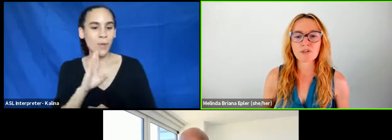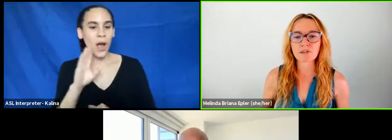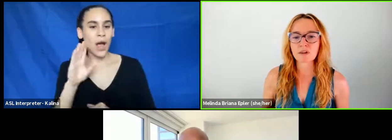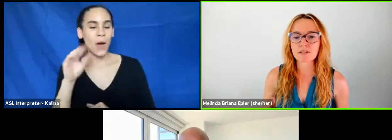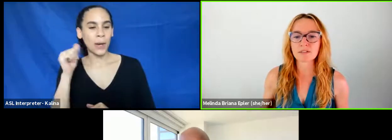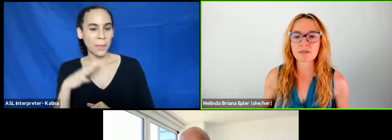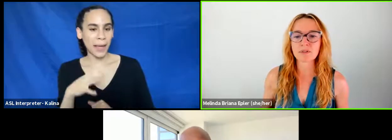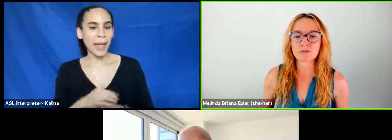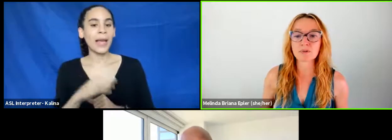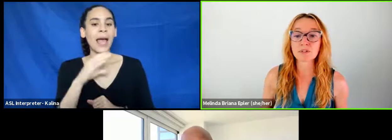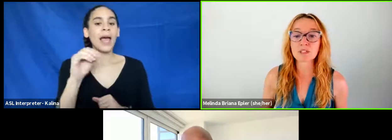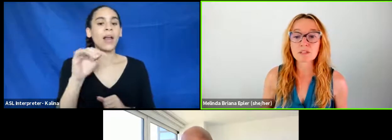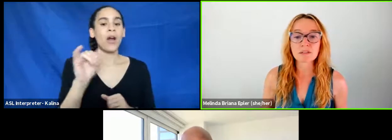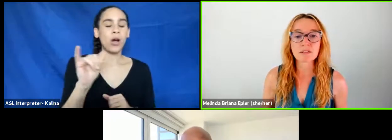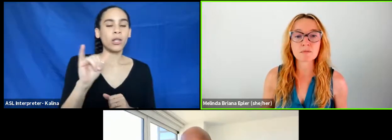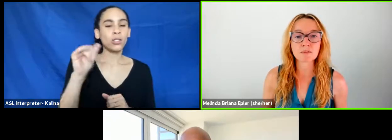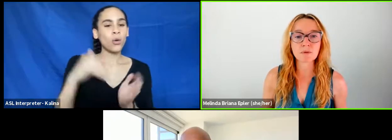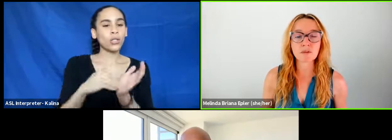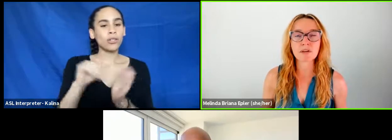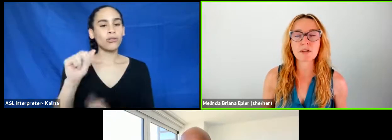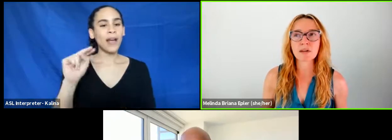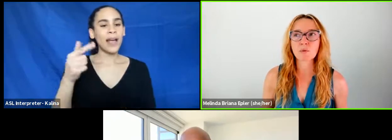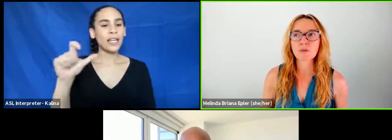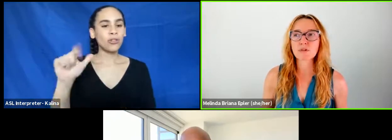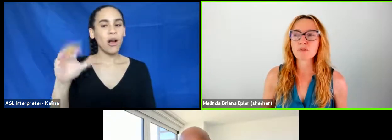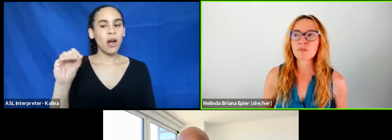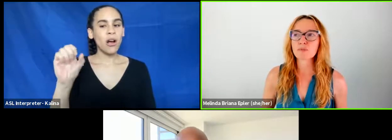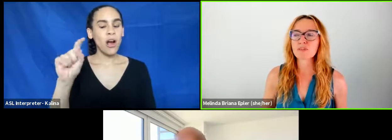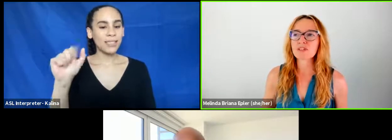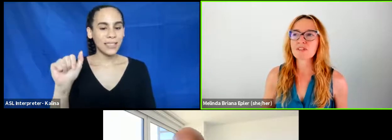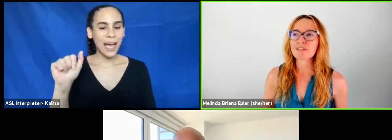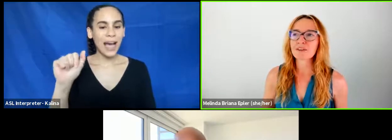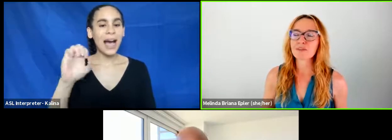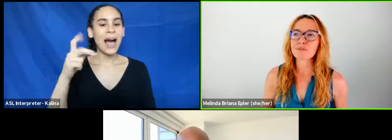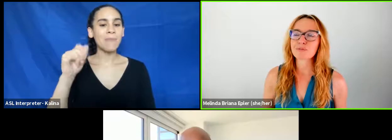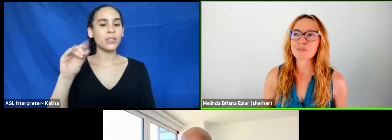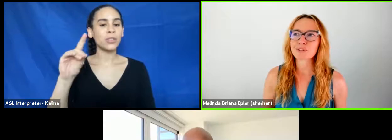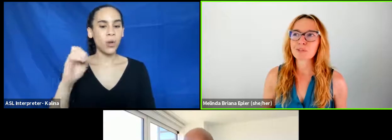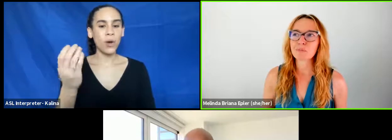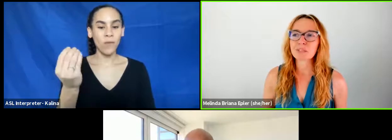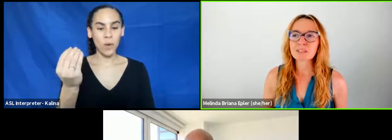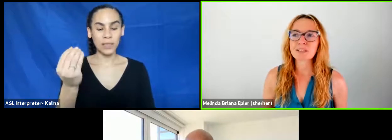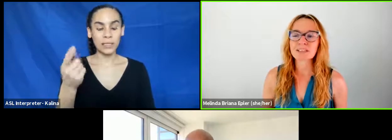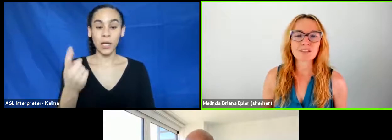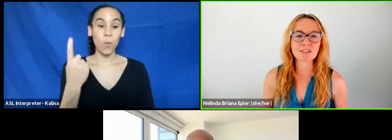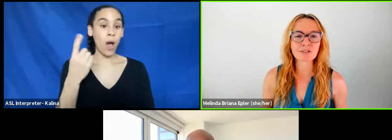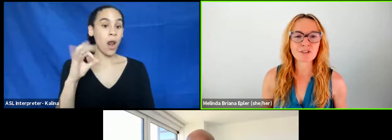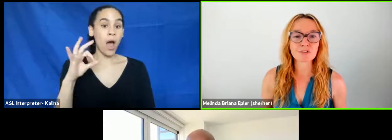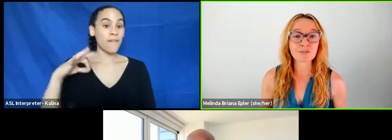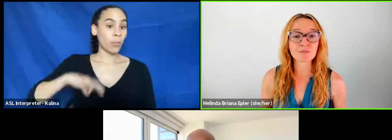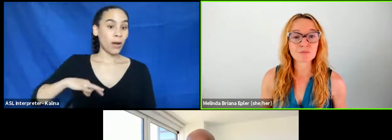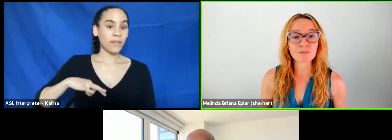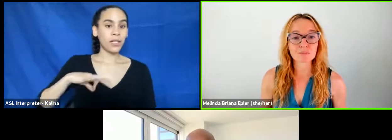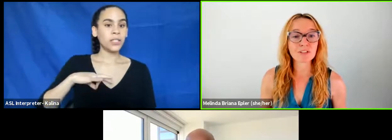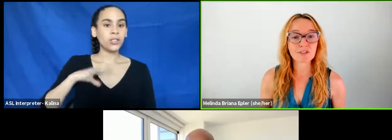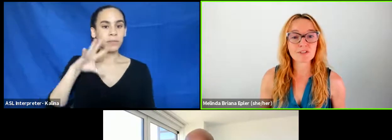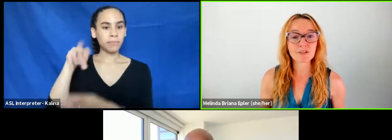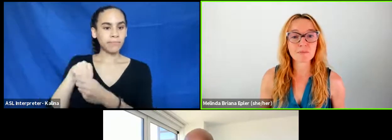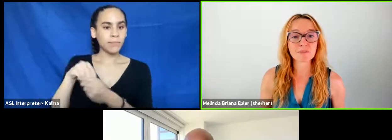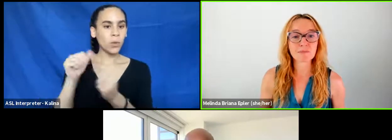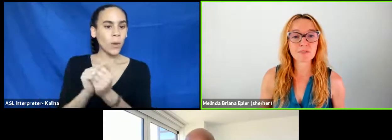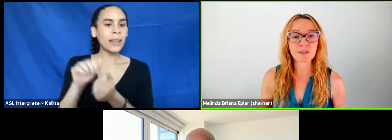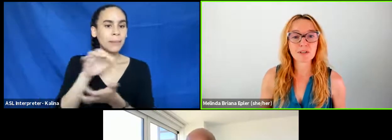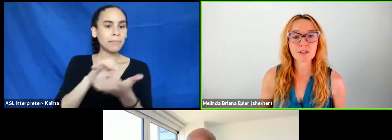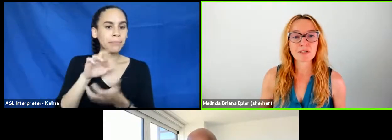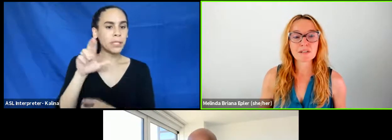Dr. Angel Costa in episode 14 some as well. One of the privileges of being in an interracial